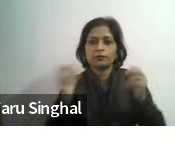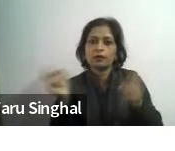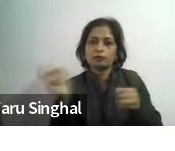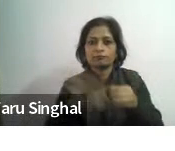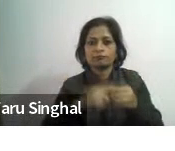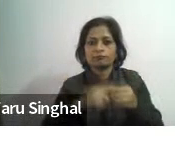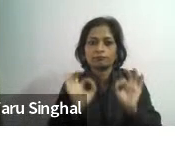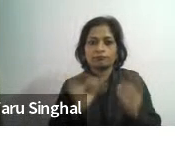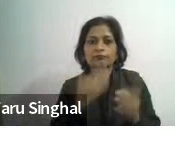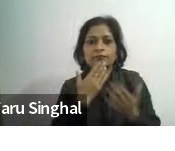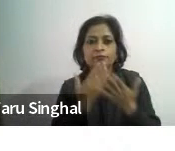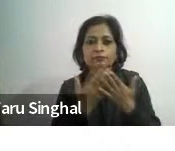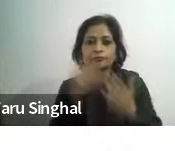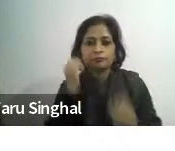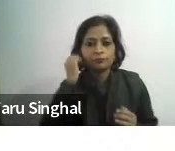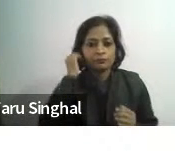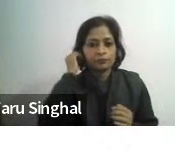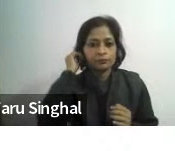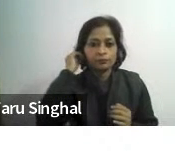much.